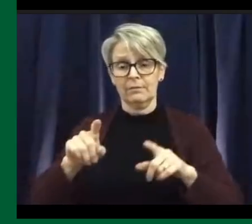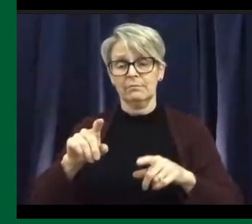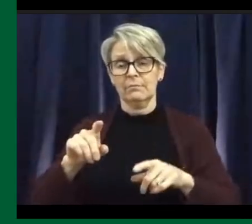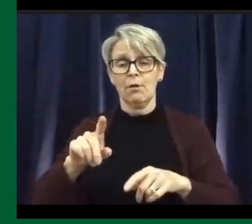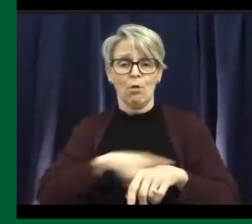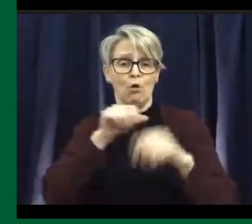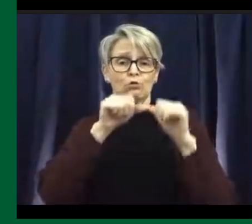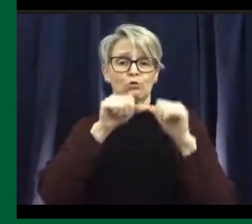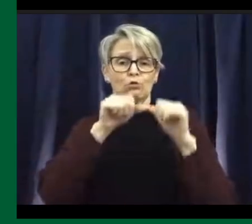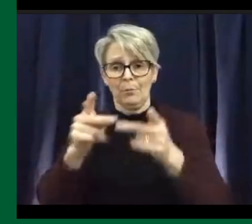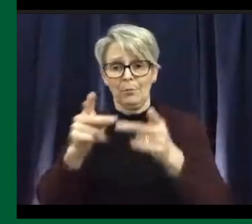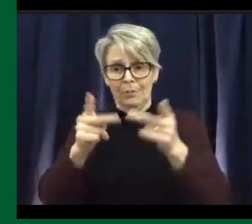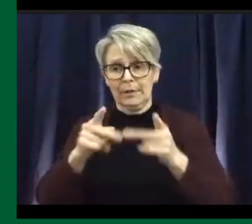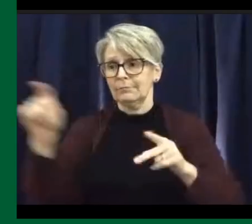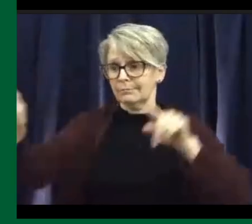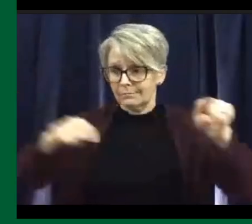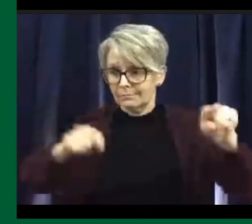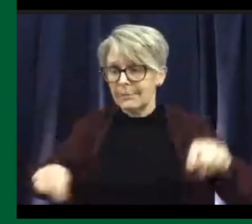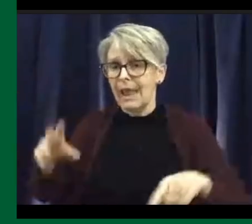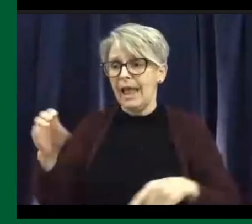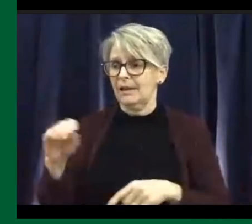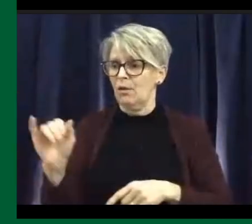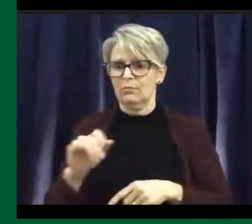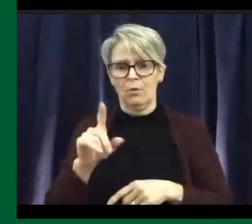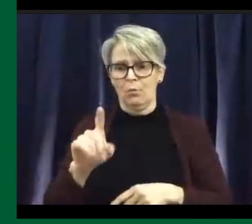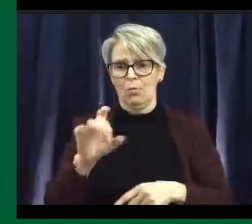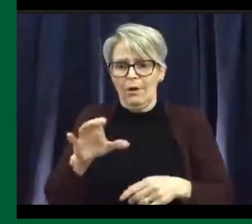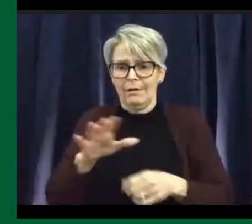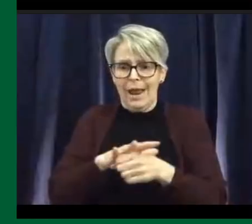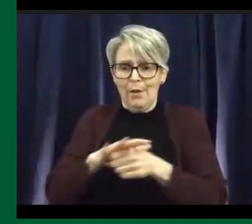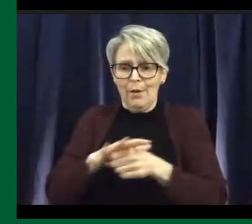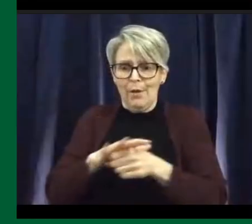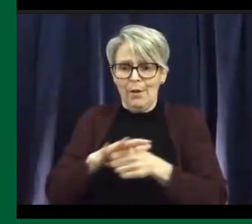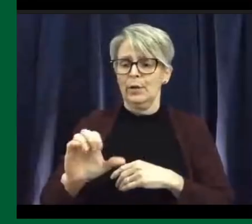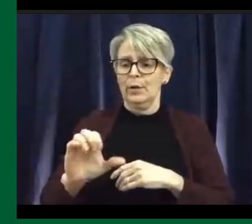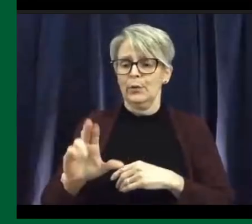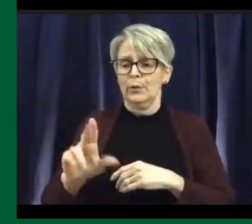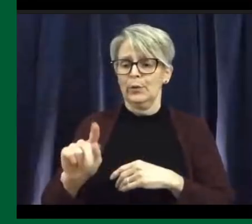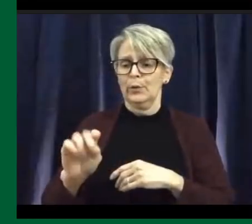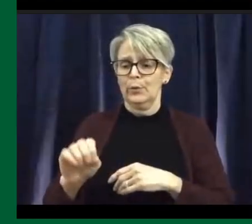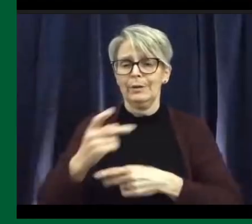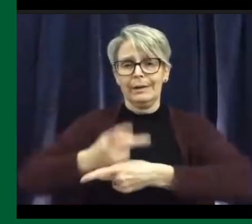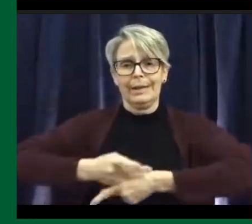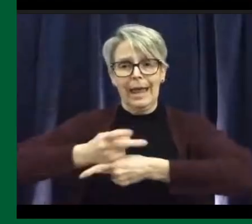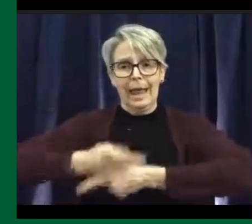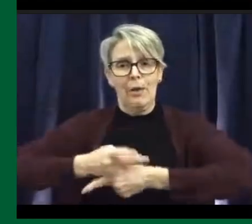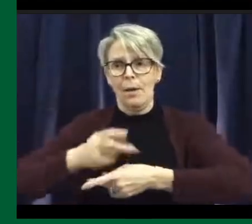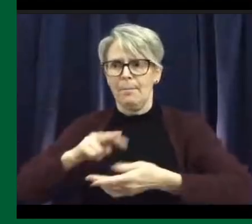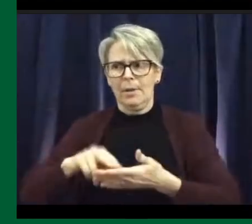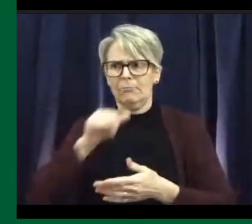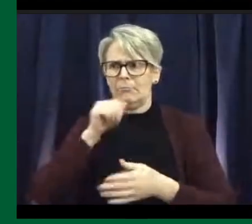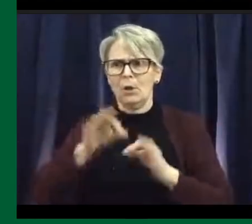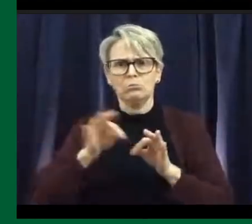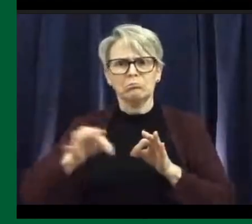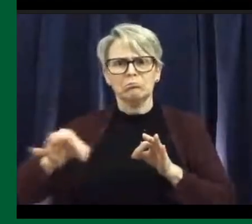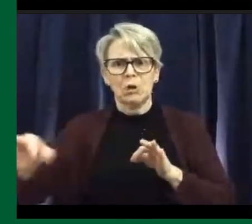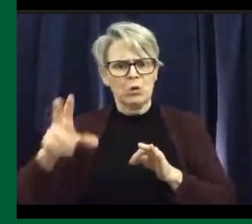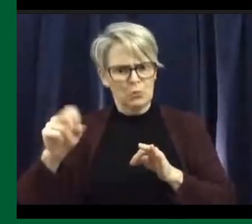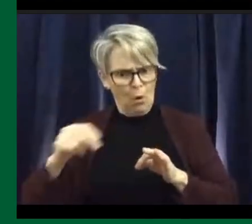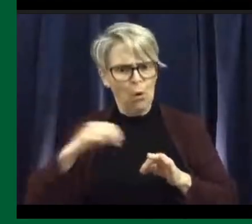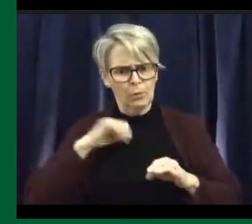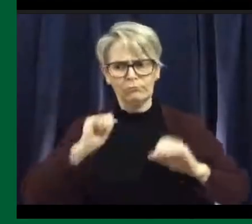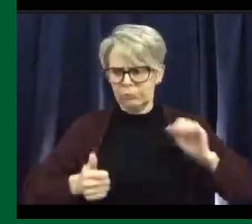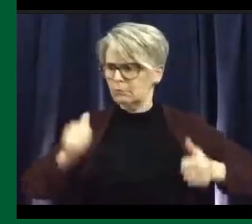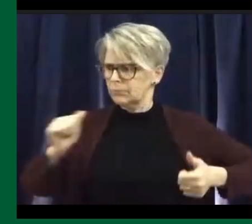well as it's close to 100 areas in acute care. So it hasn't hasn't been a delay. We've been building that capacity across the